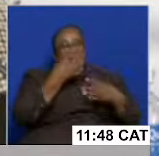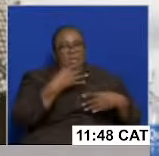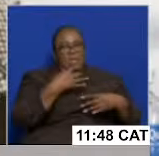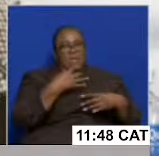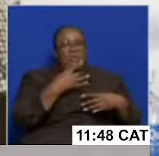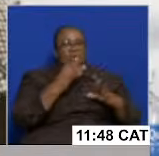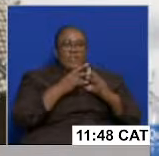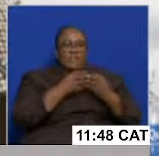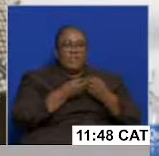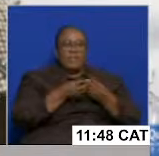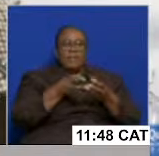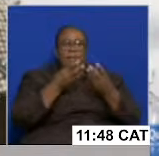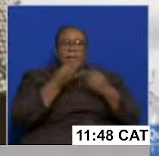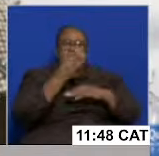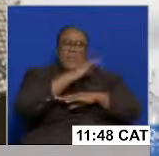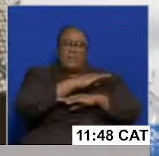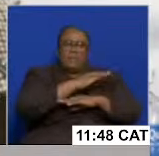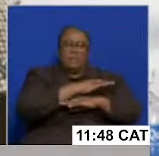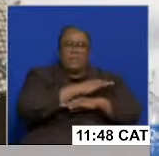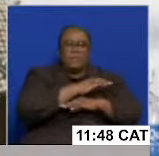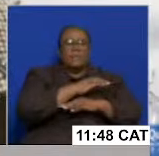the other team members.